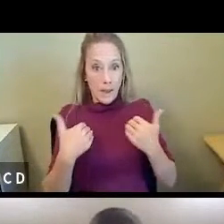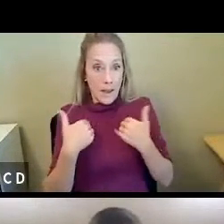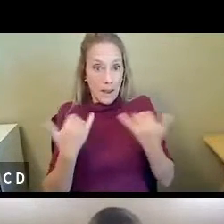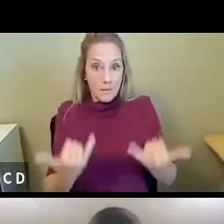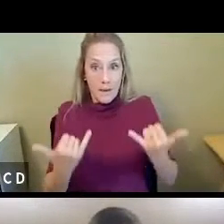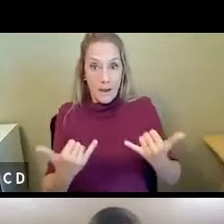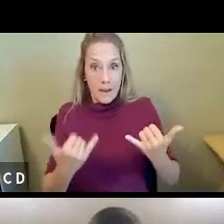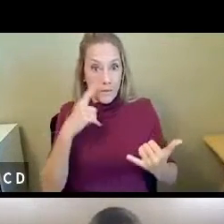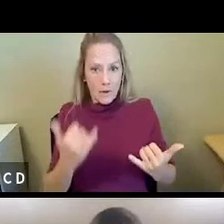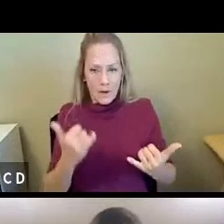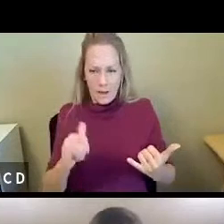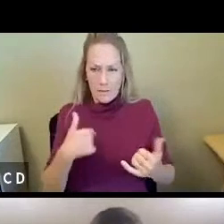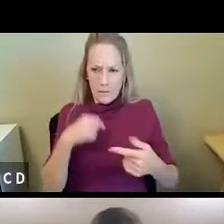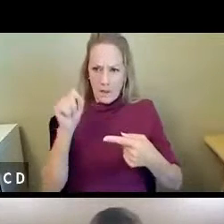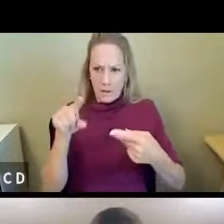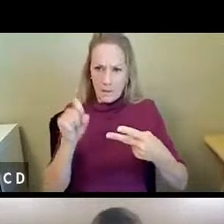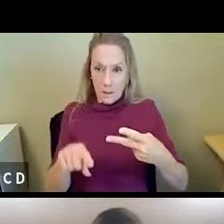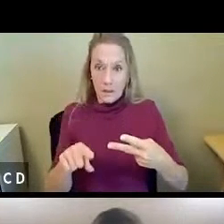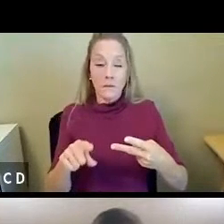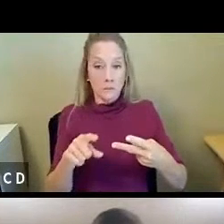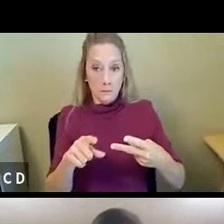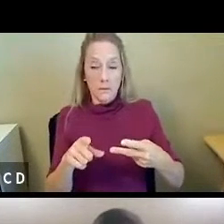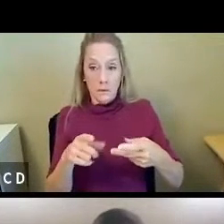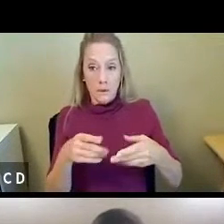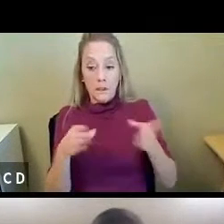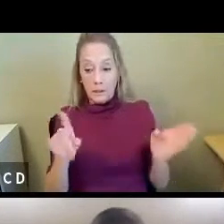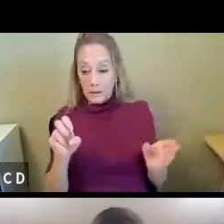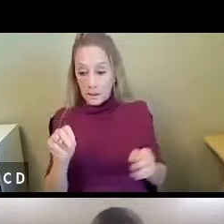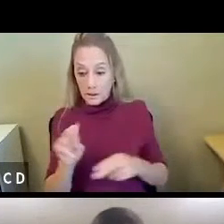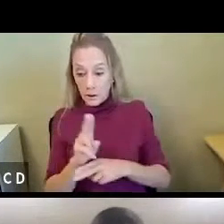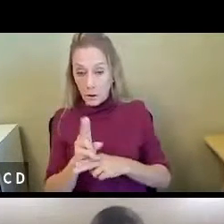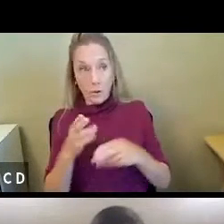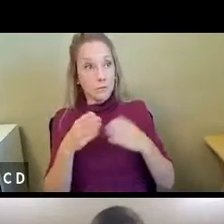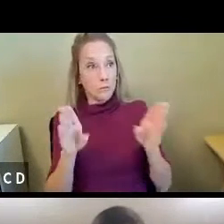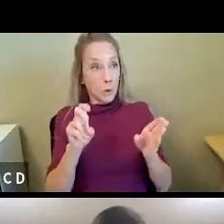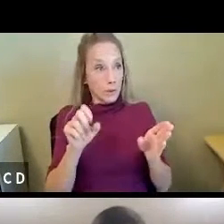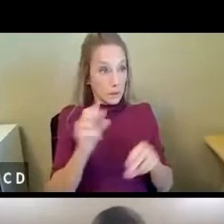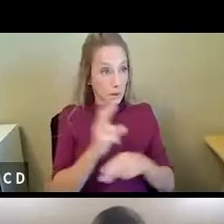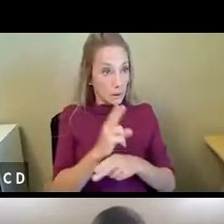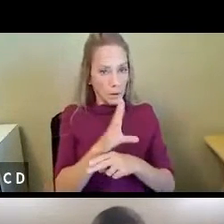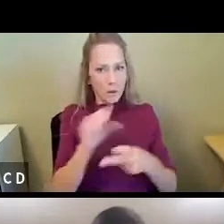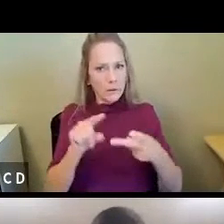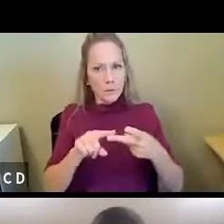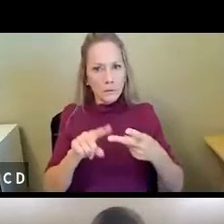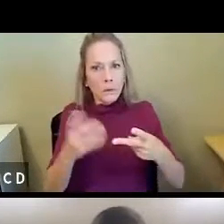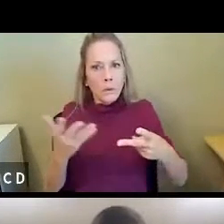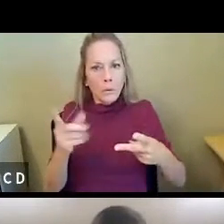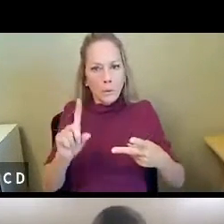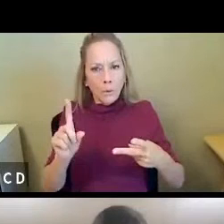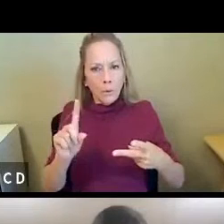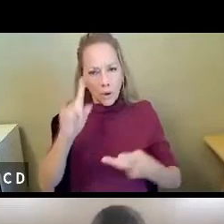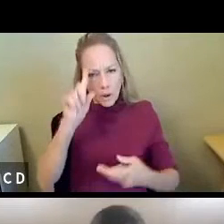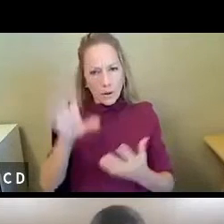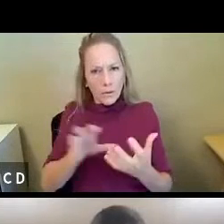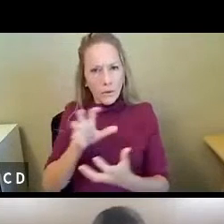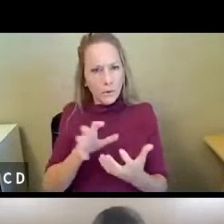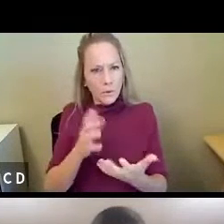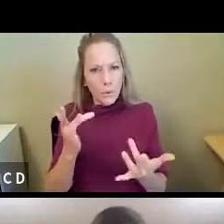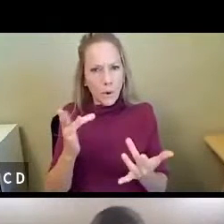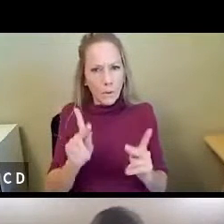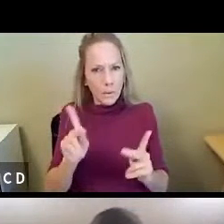So those are my 2 questions. Is this what's being used more widely, and why where's the confusion coming from, if you know?